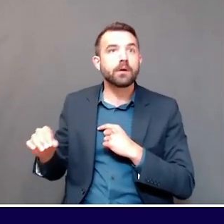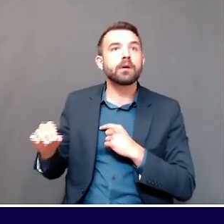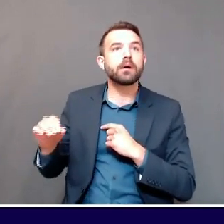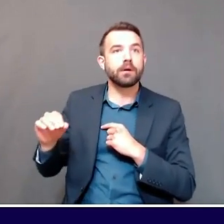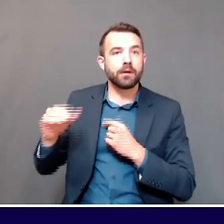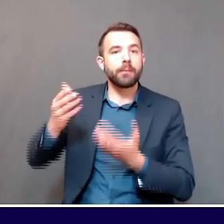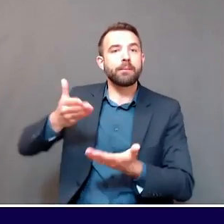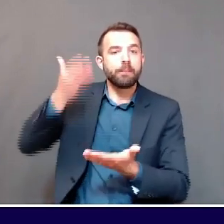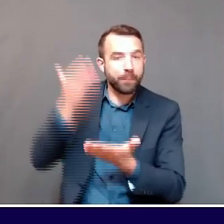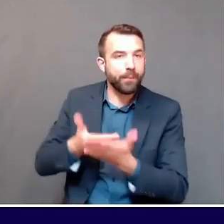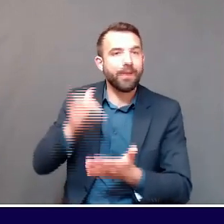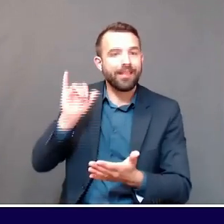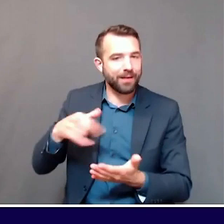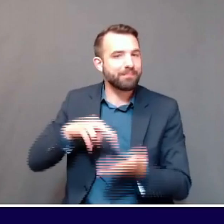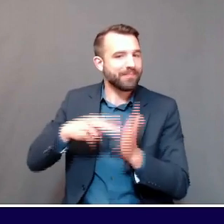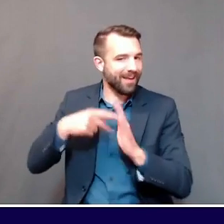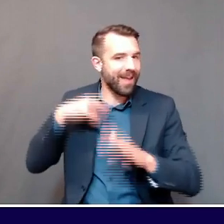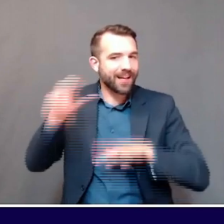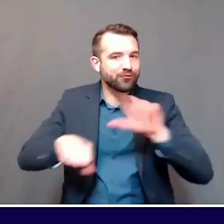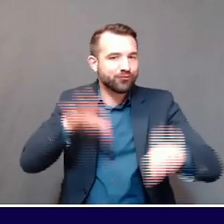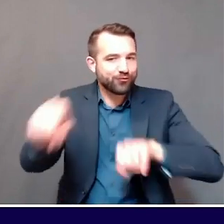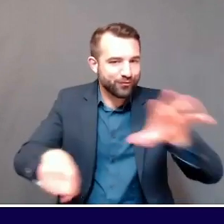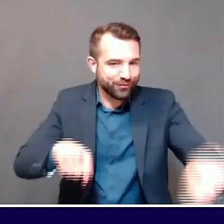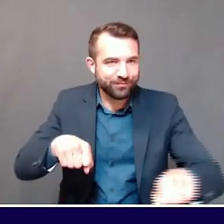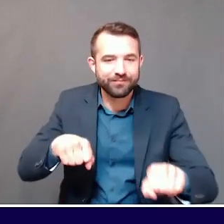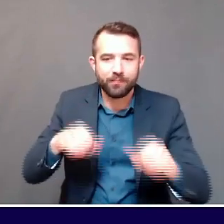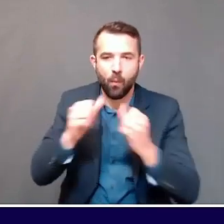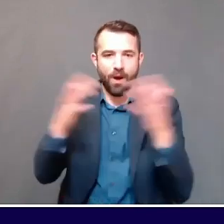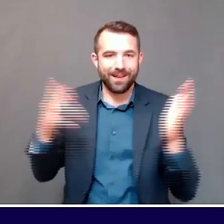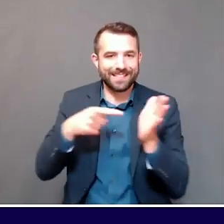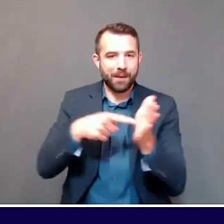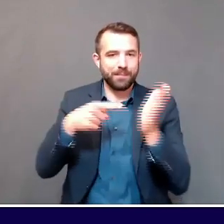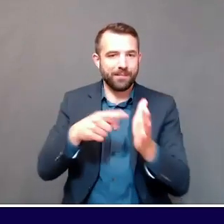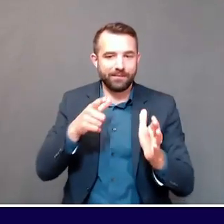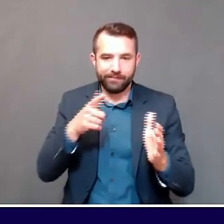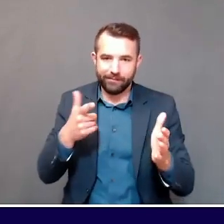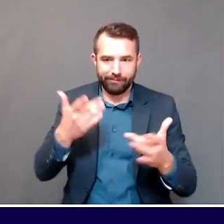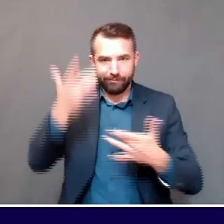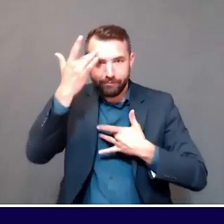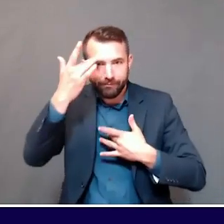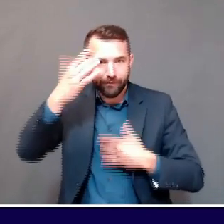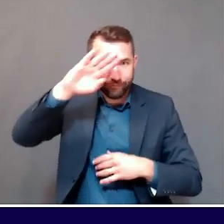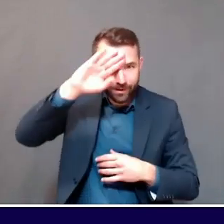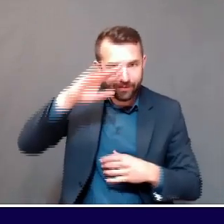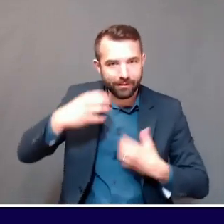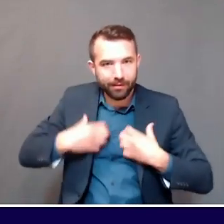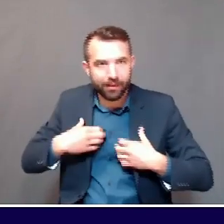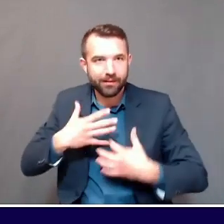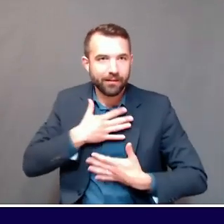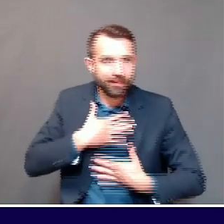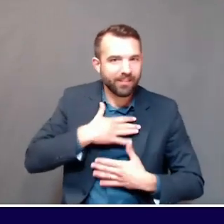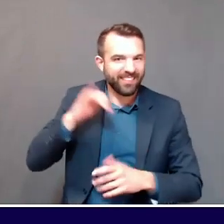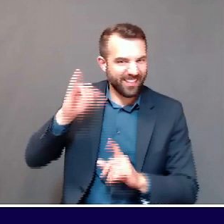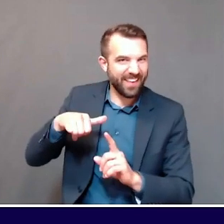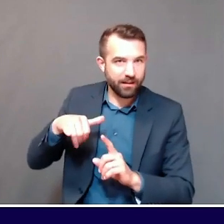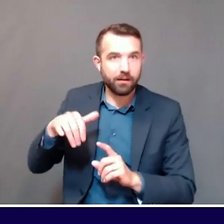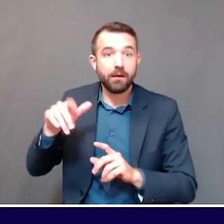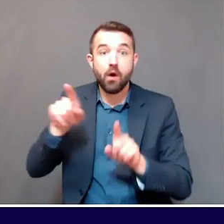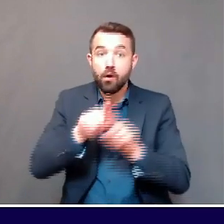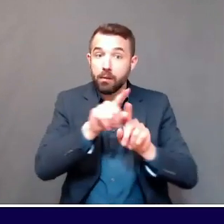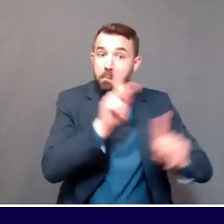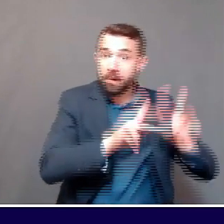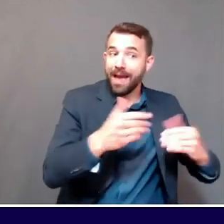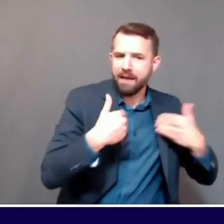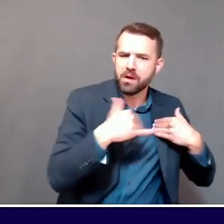symptoms, but also folks who don't have symptoms yet, so we can get them into safe spaces so they don't